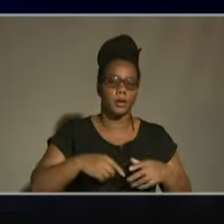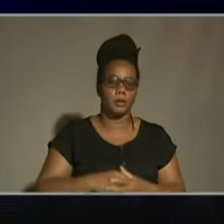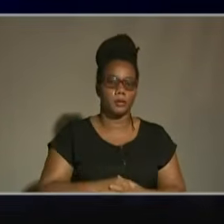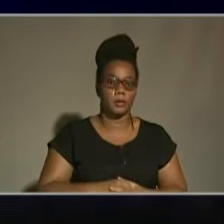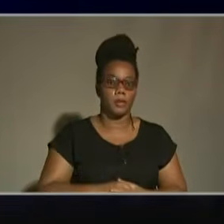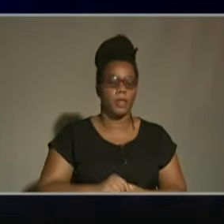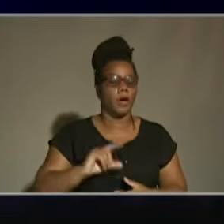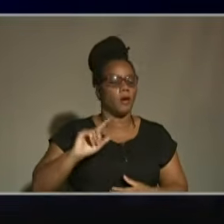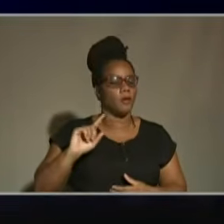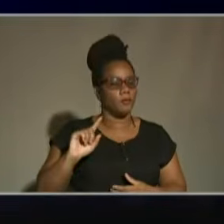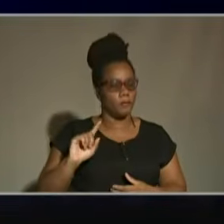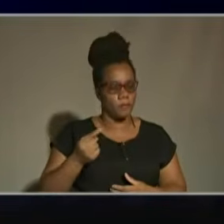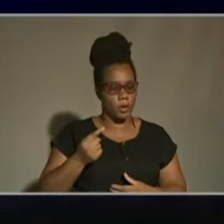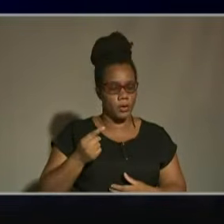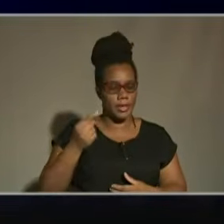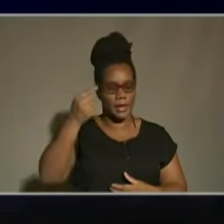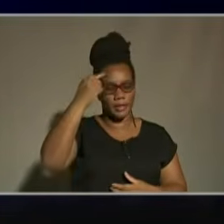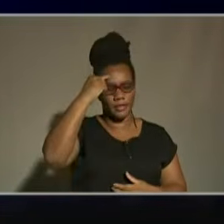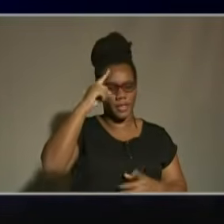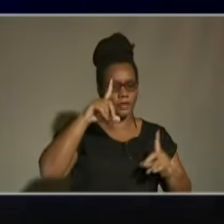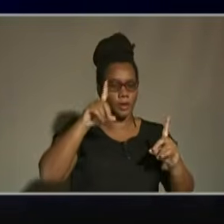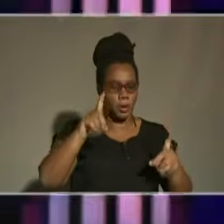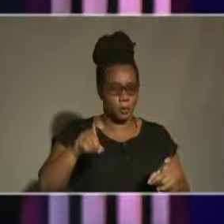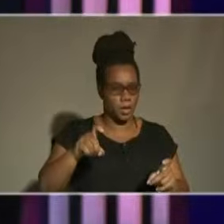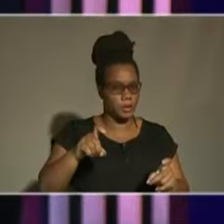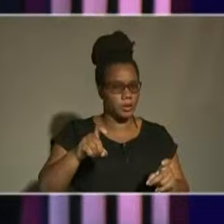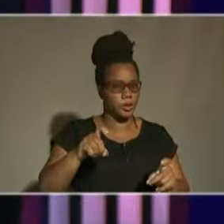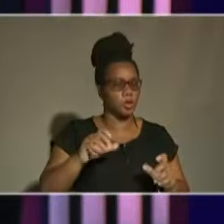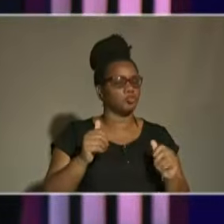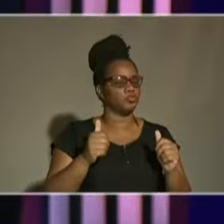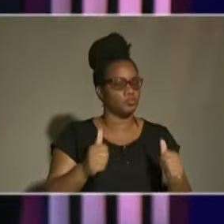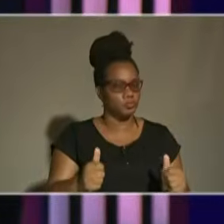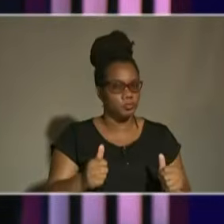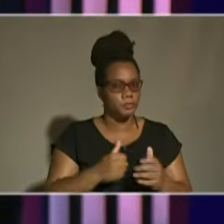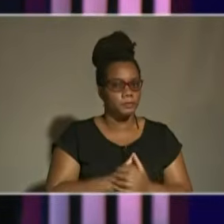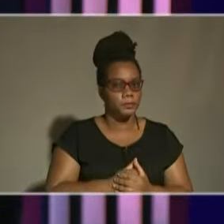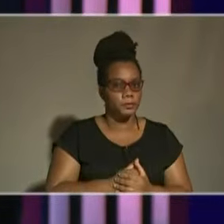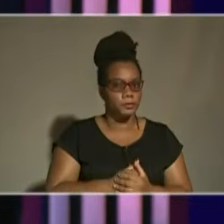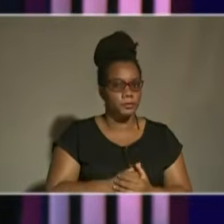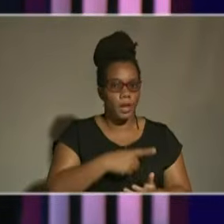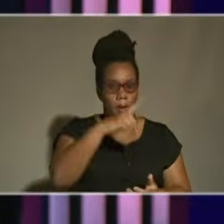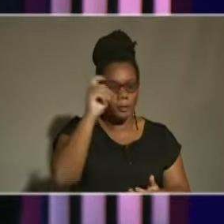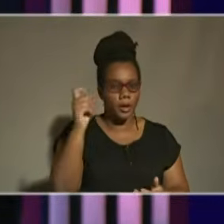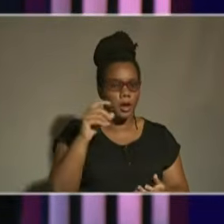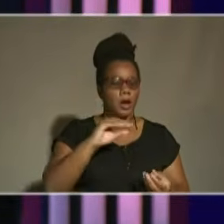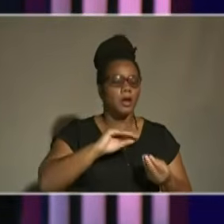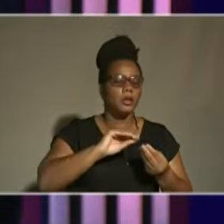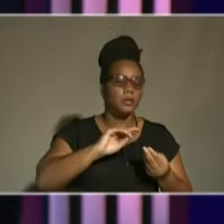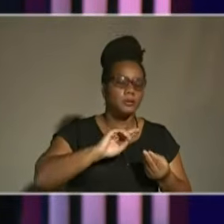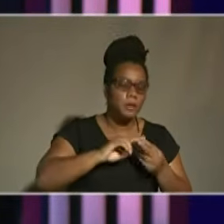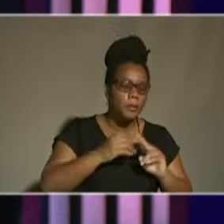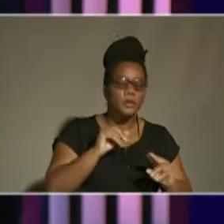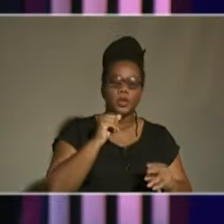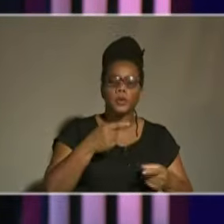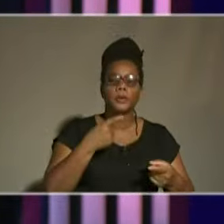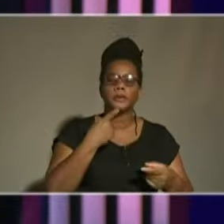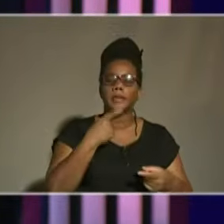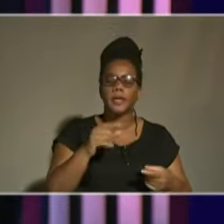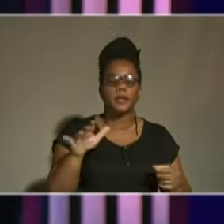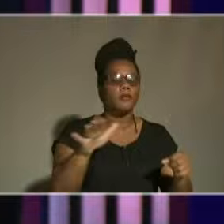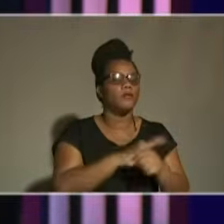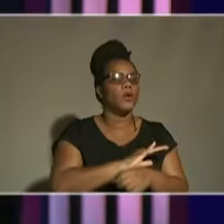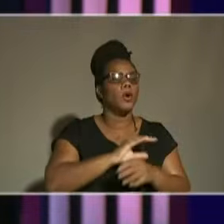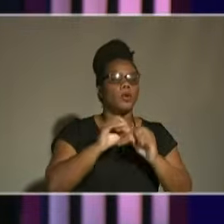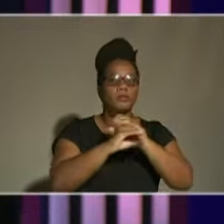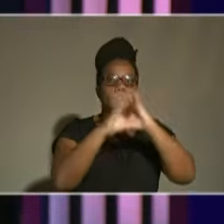First of all, I think the question is sound because statistics don't tell the full picture.